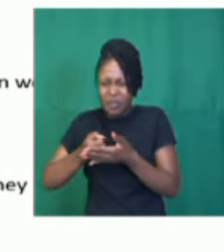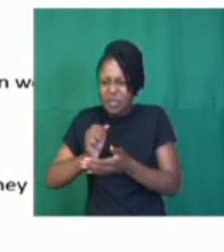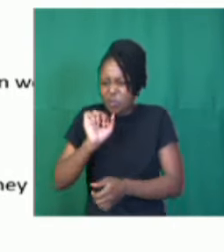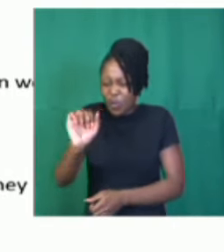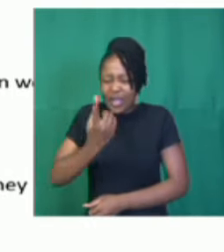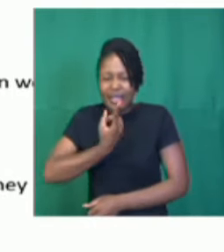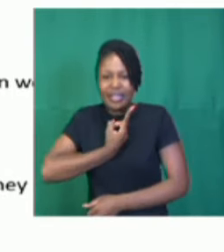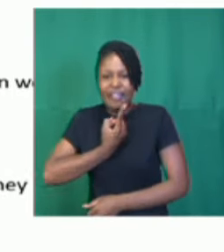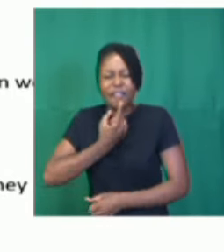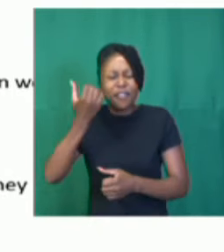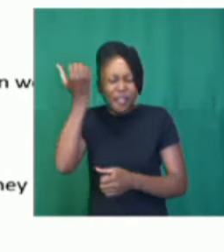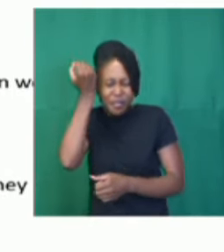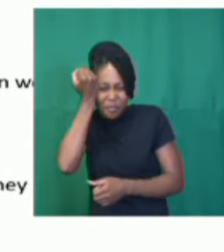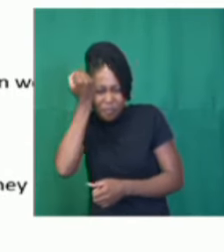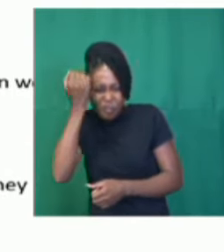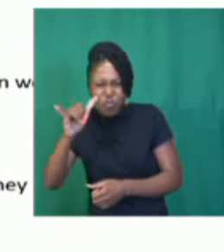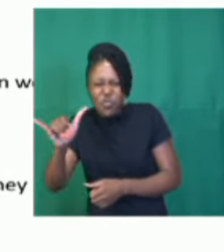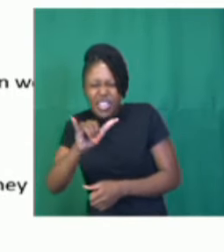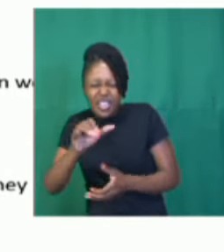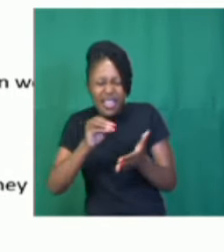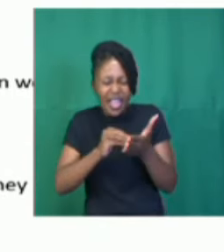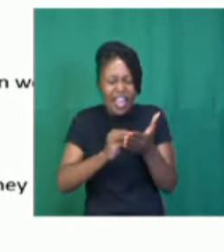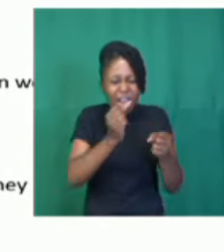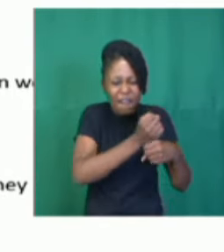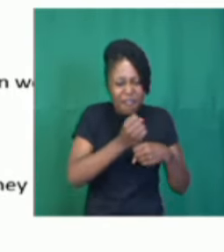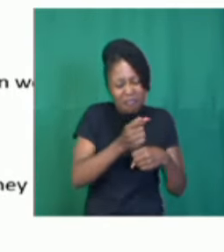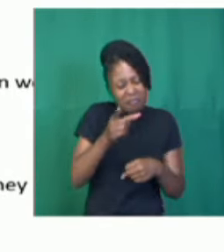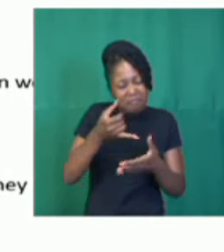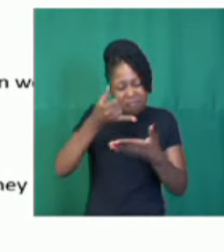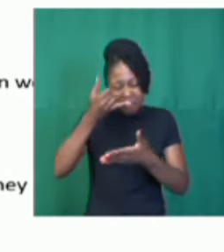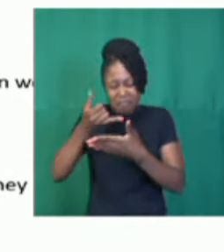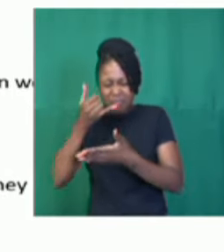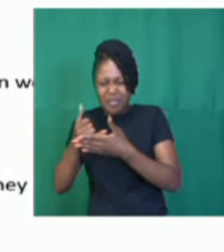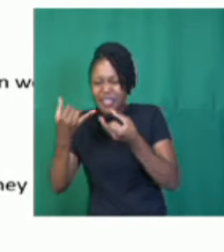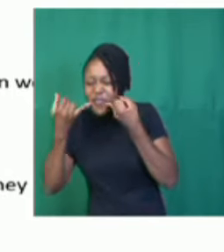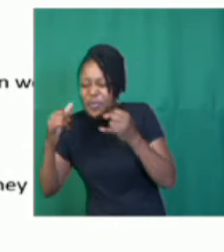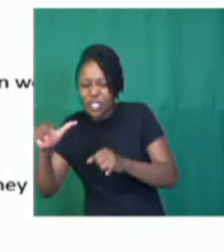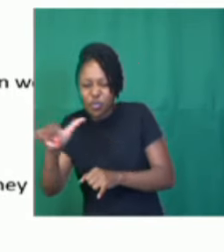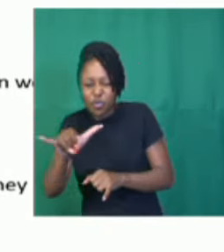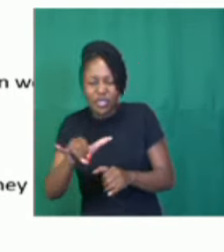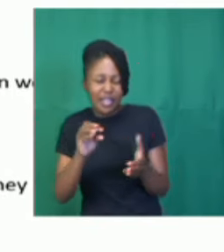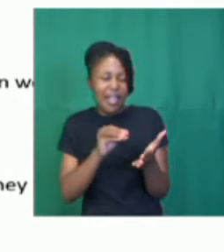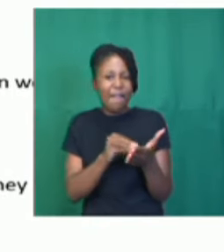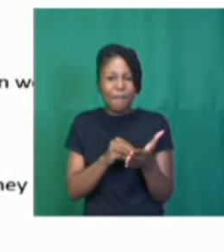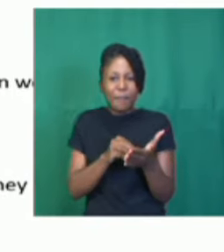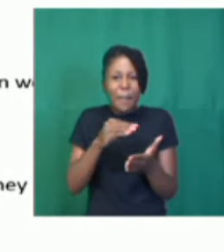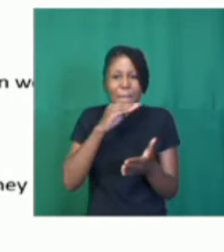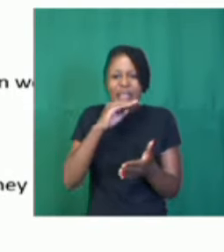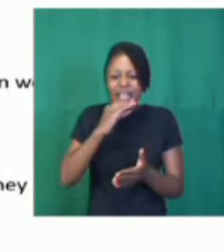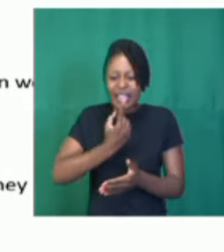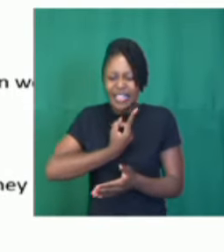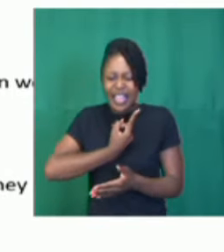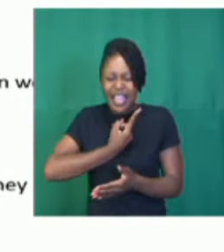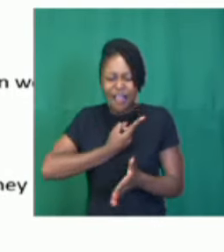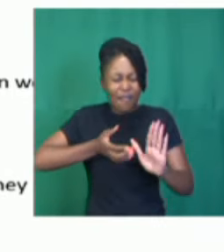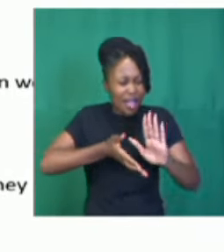abuse? What do you know about it? And if it is possible, try and find, let's say, information about the author who